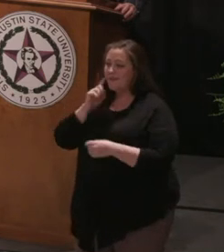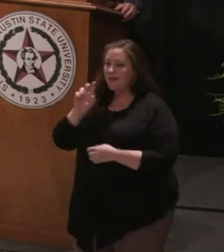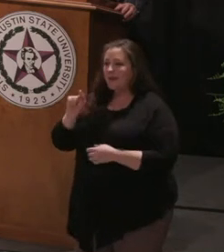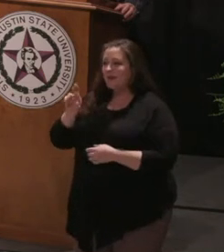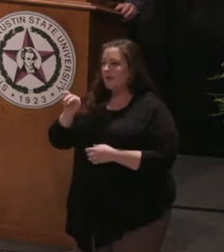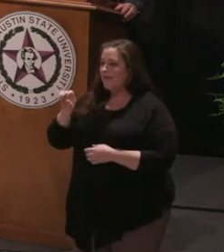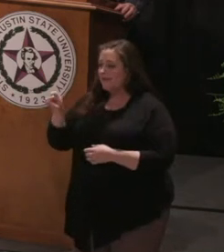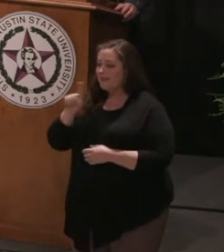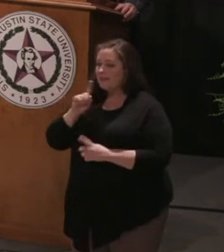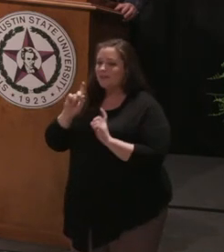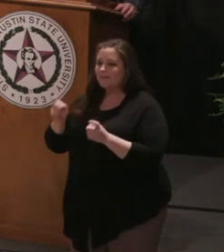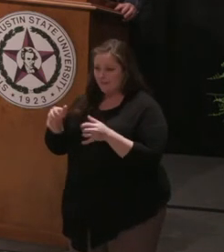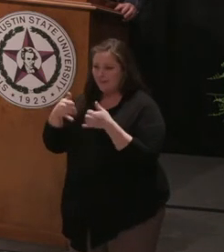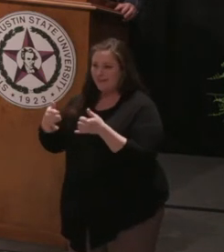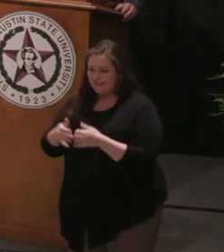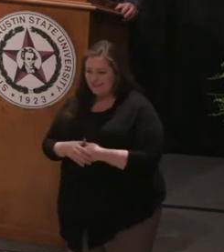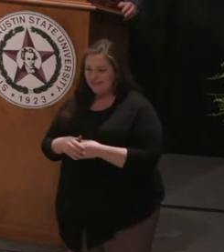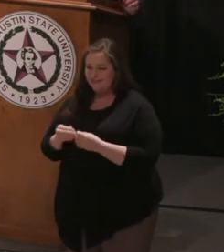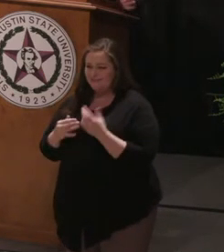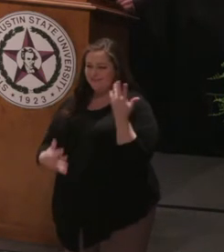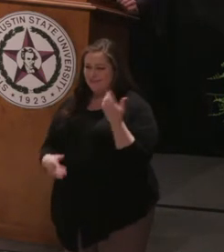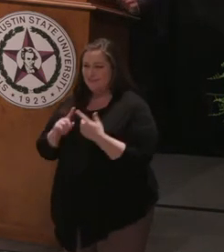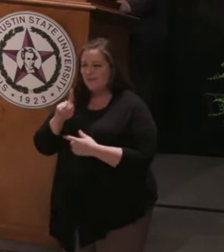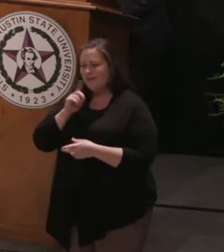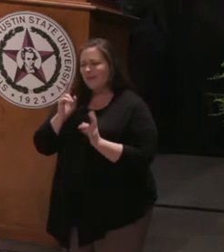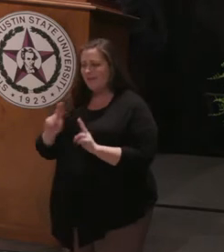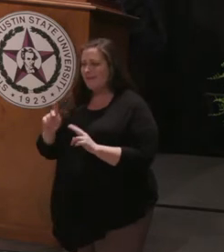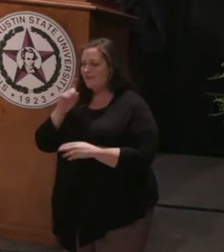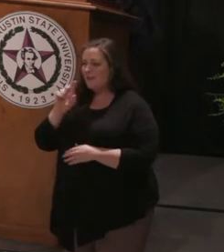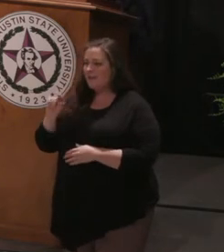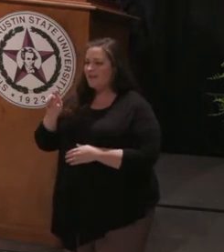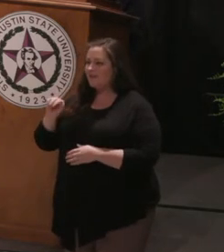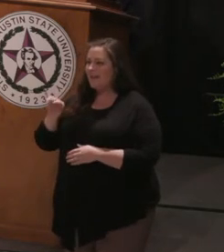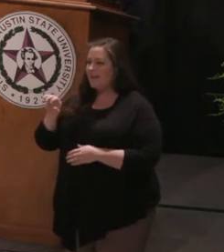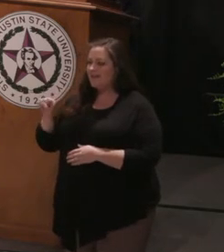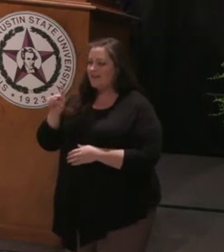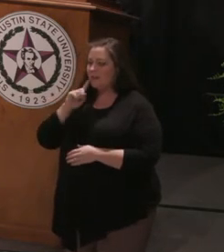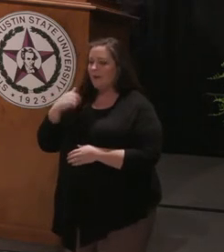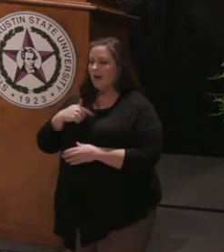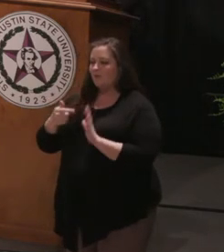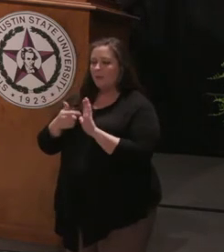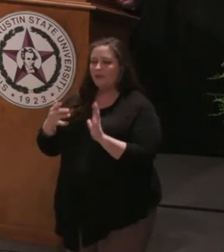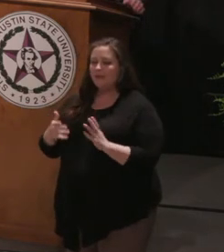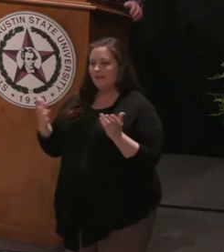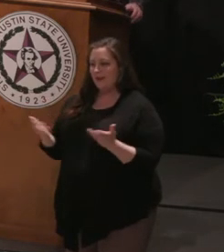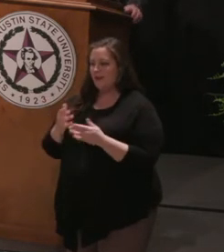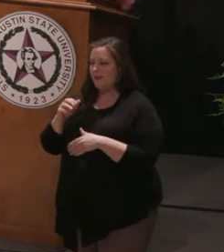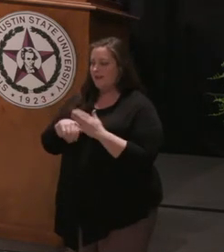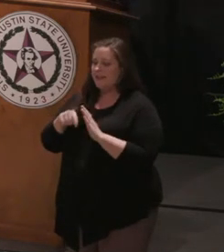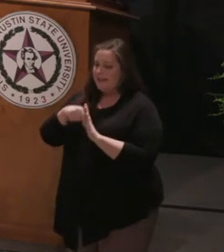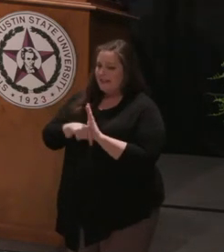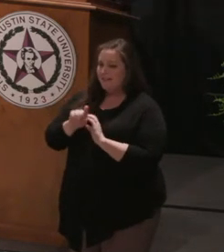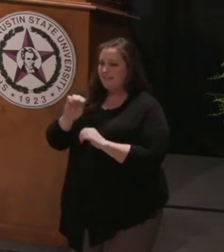Travis has received it. And so we're quite honored to have Travis as our representative here in Deep